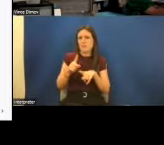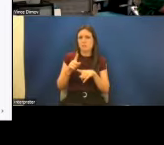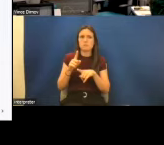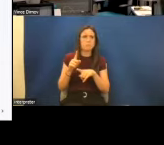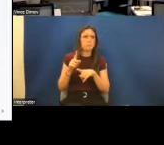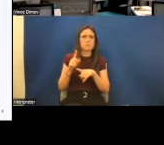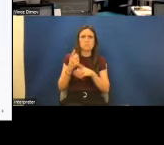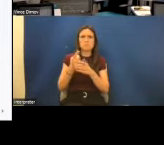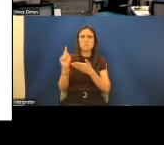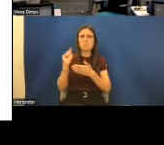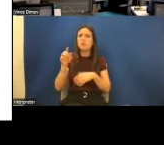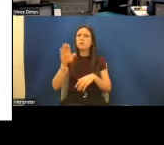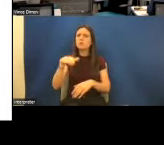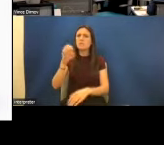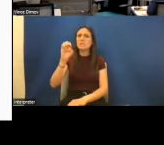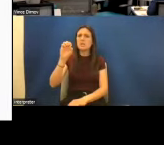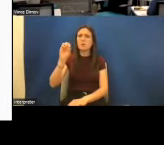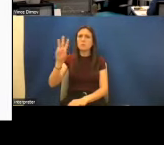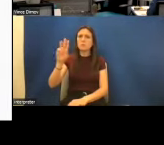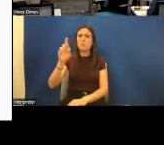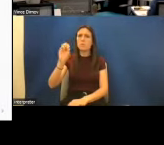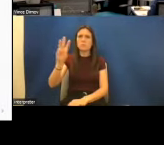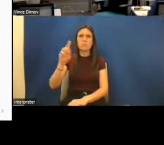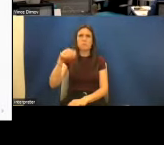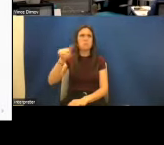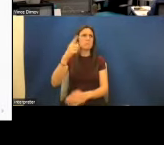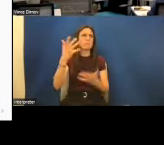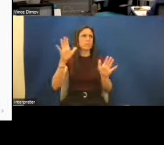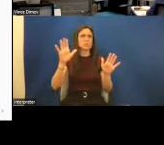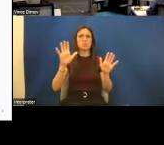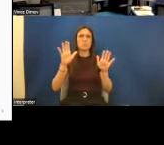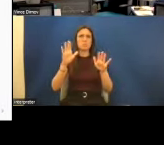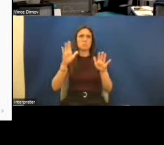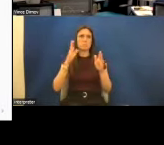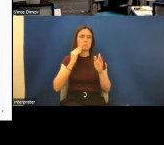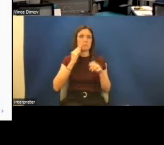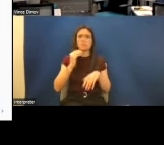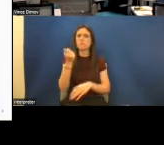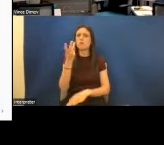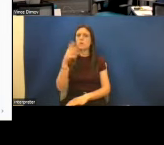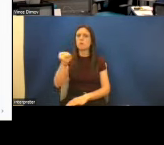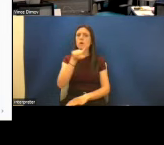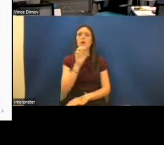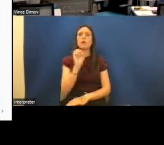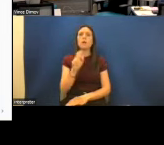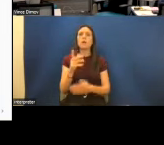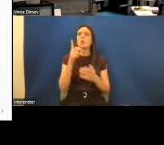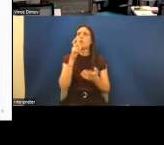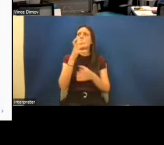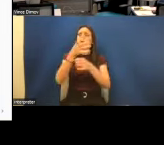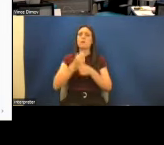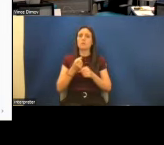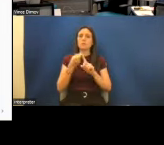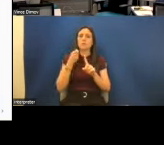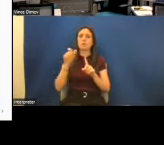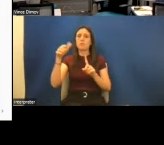How many of you administer EOWs, ROWs? Quite a few? Okay. How many of you get them from people